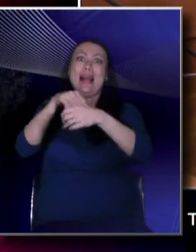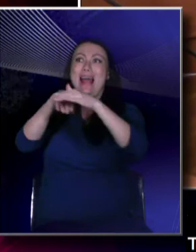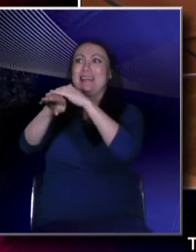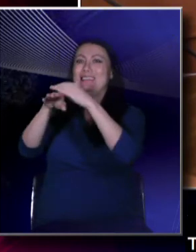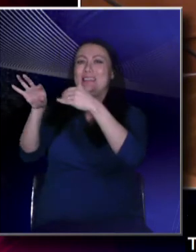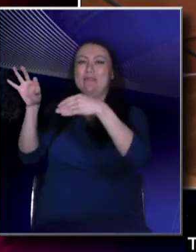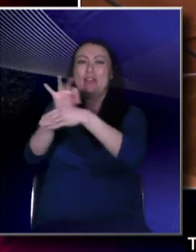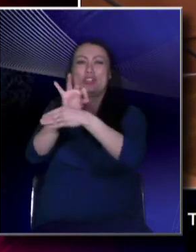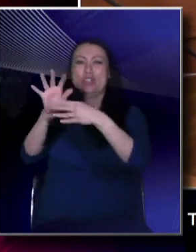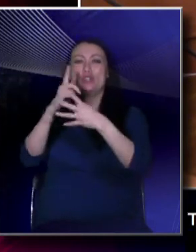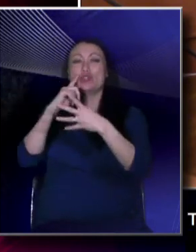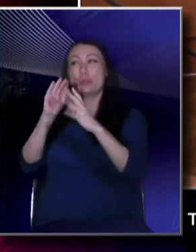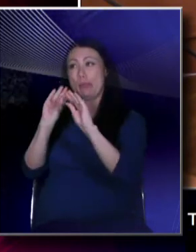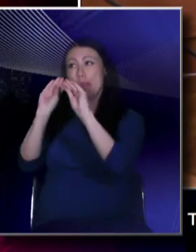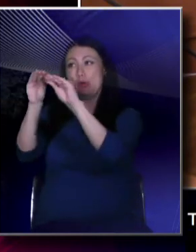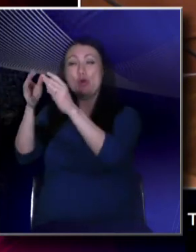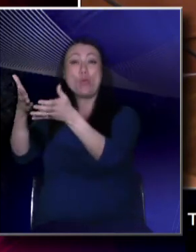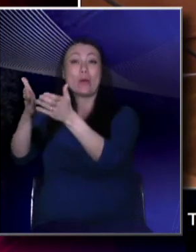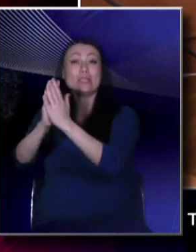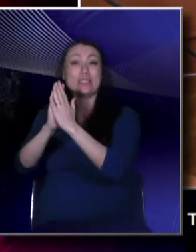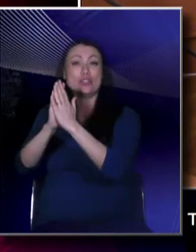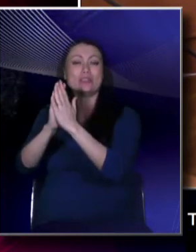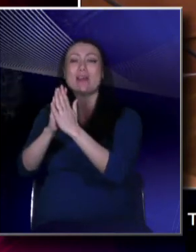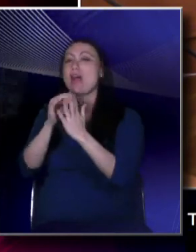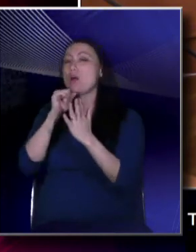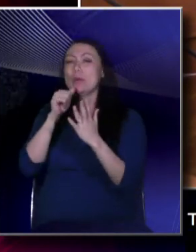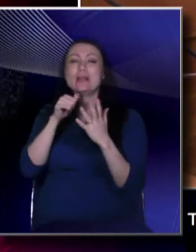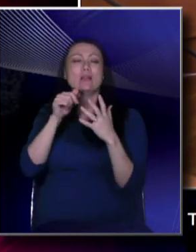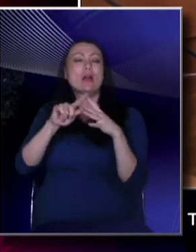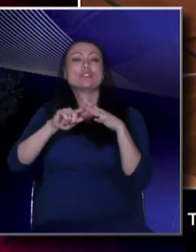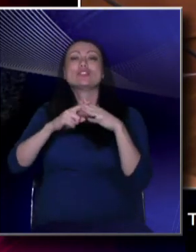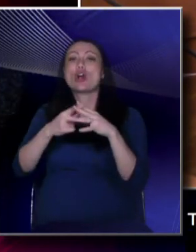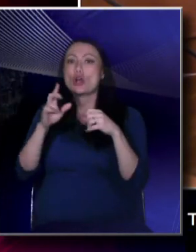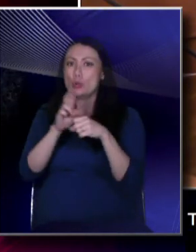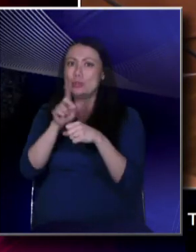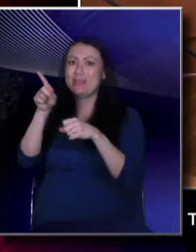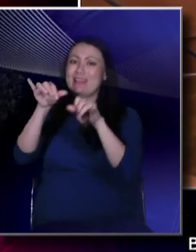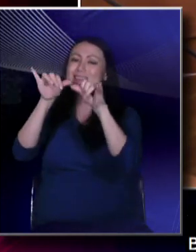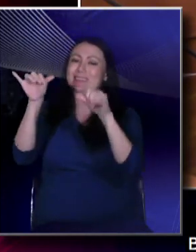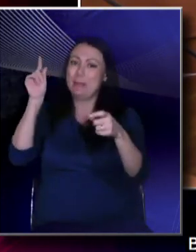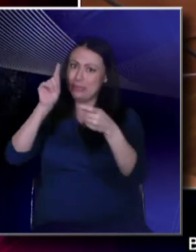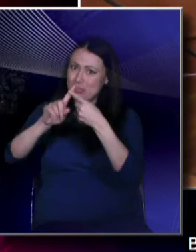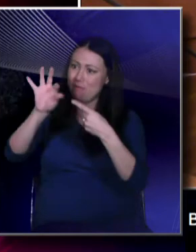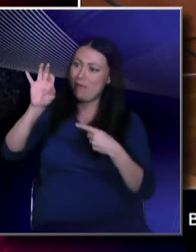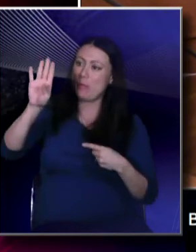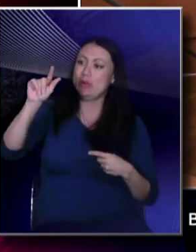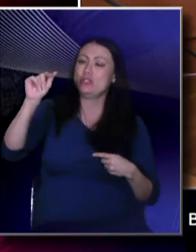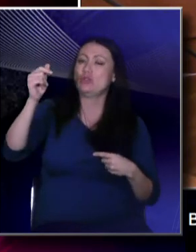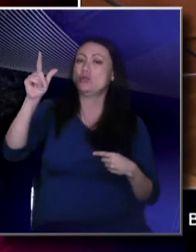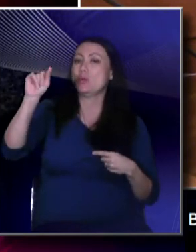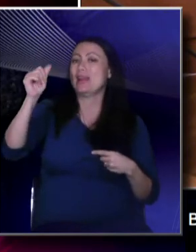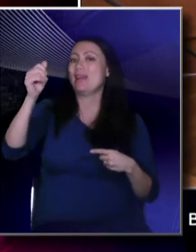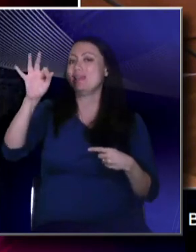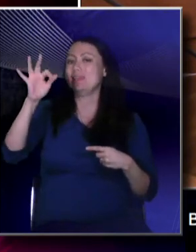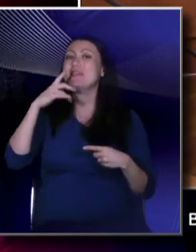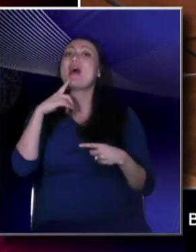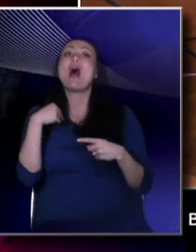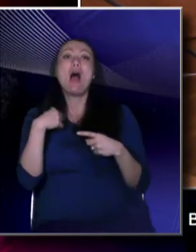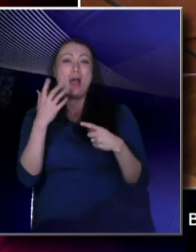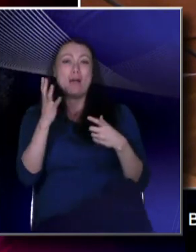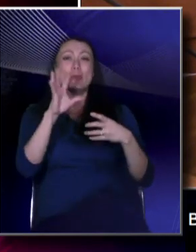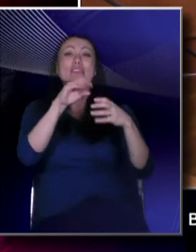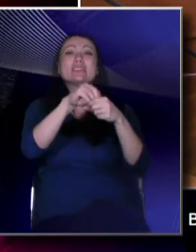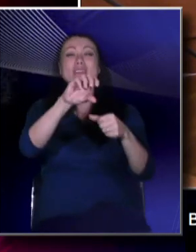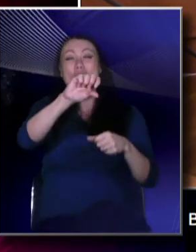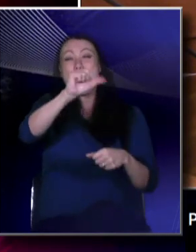the requisitions, and we did not really fully begin utilizing the system until then. I have participated in other CFO meetings